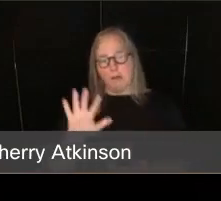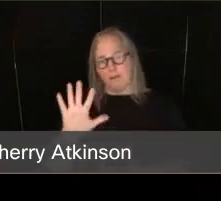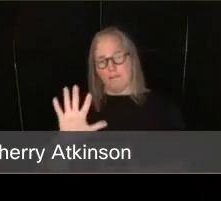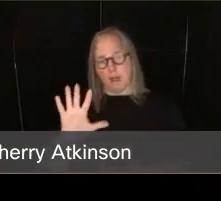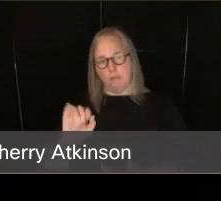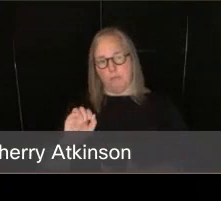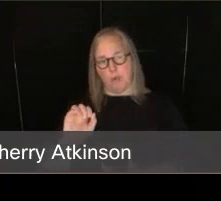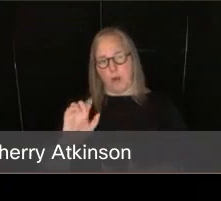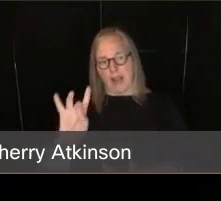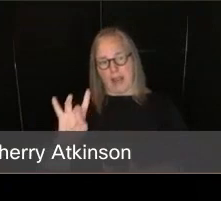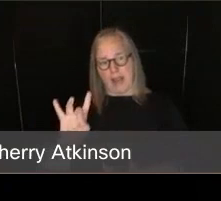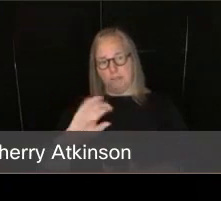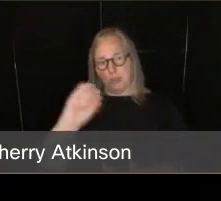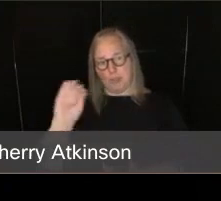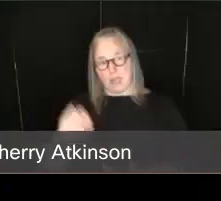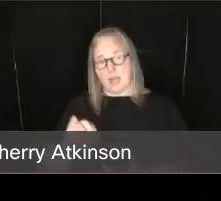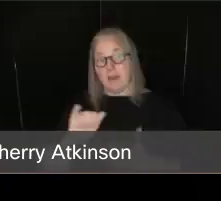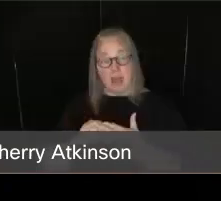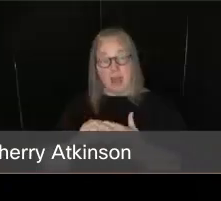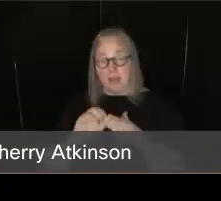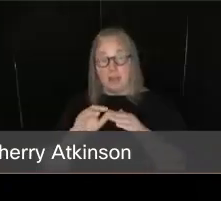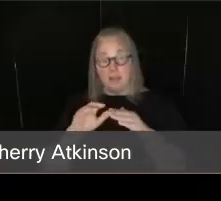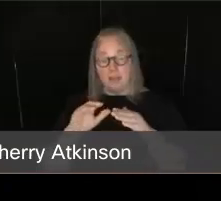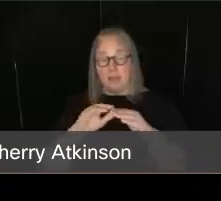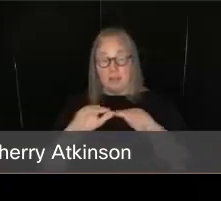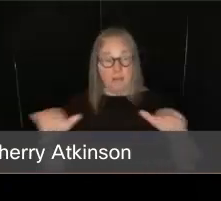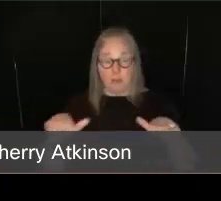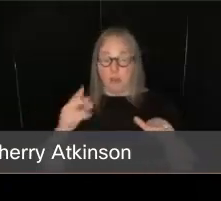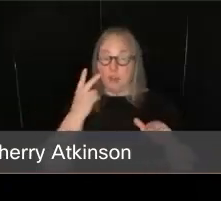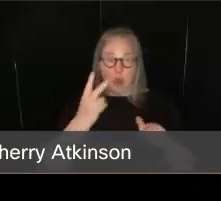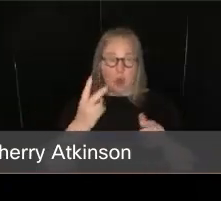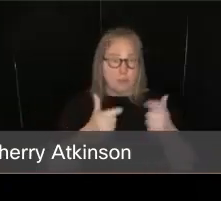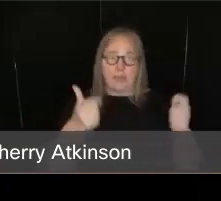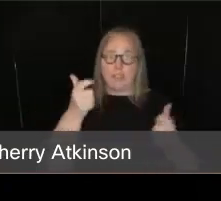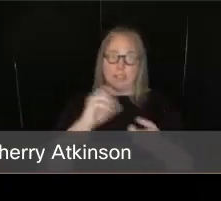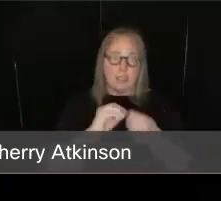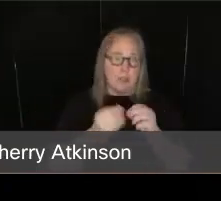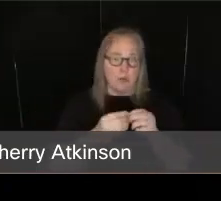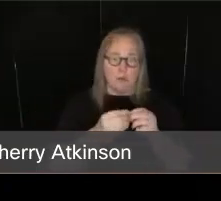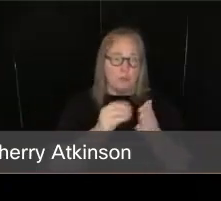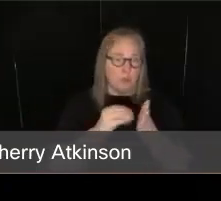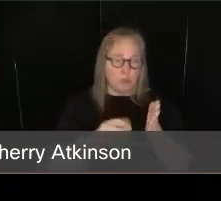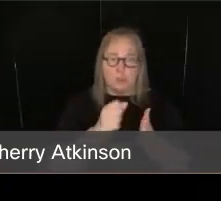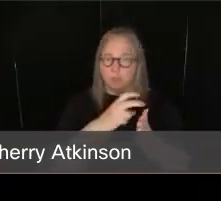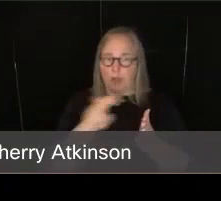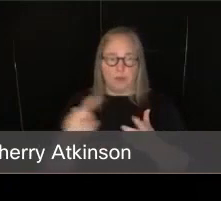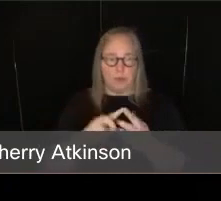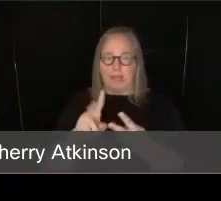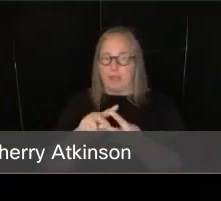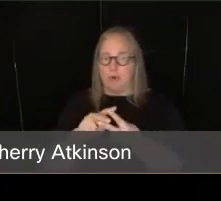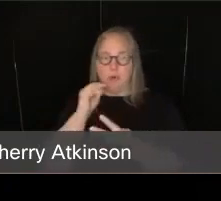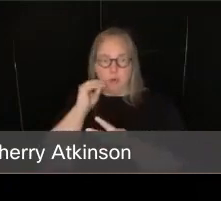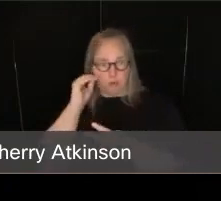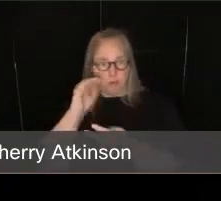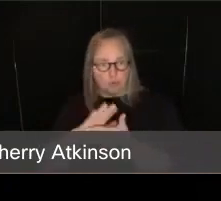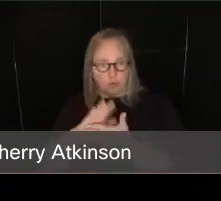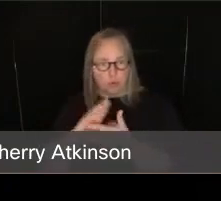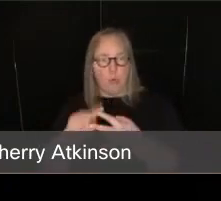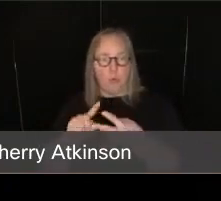5.8%. This level saw the greatest amount of students transferring to homeschool and private schools this year.